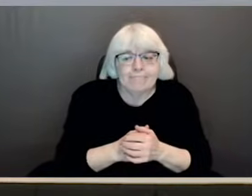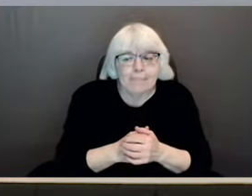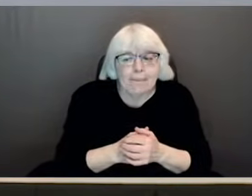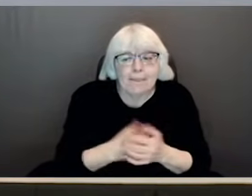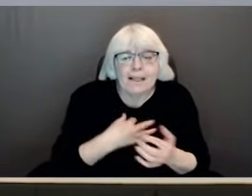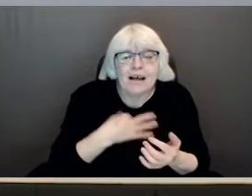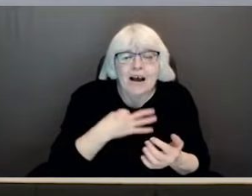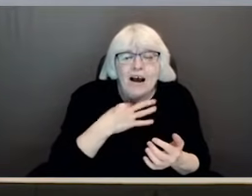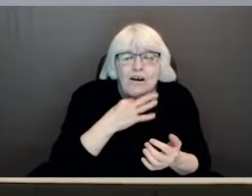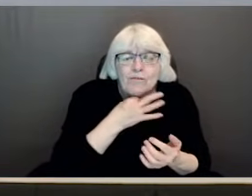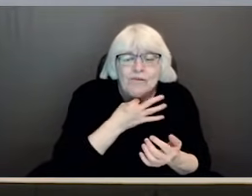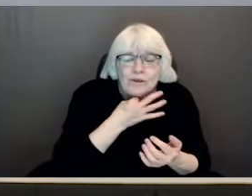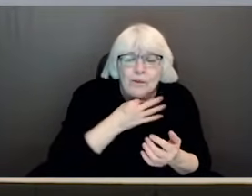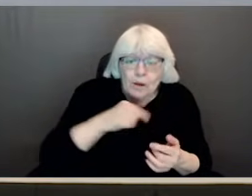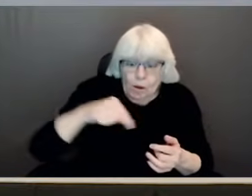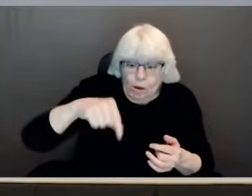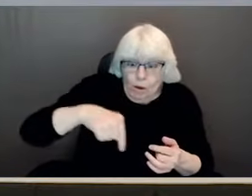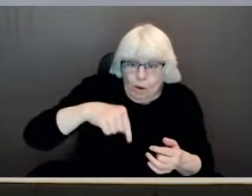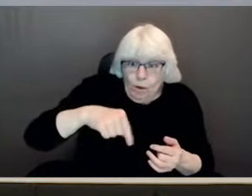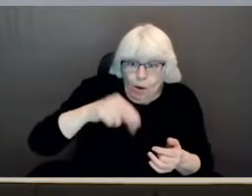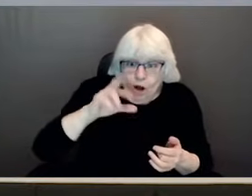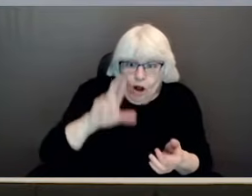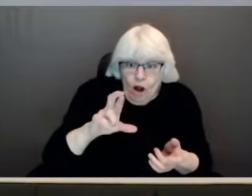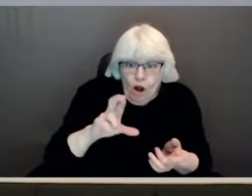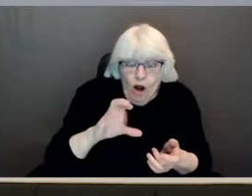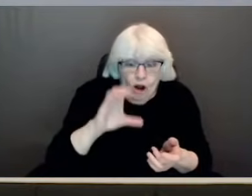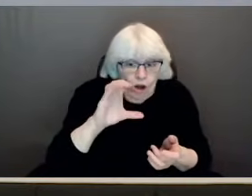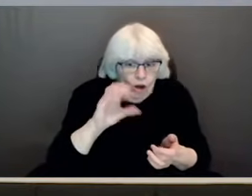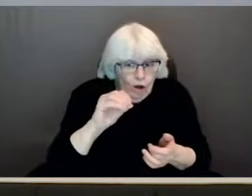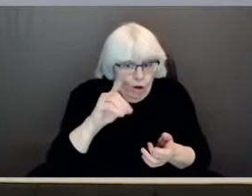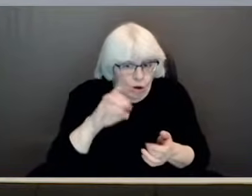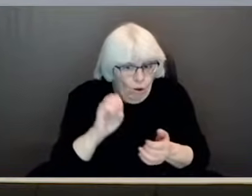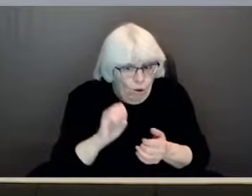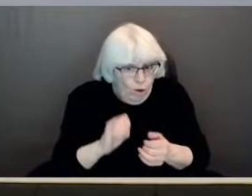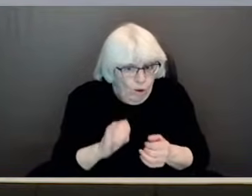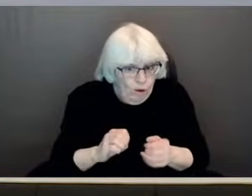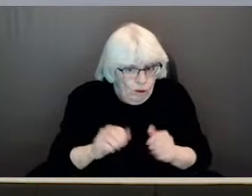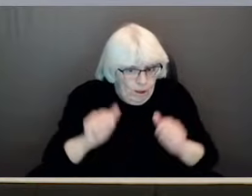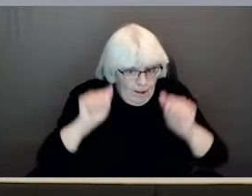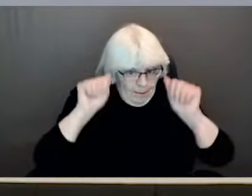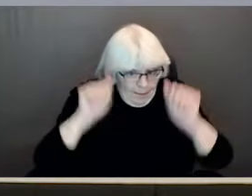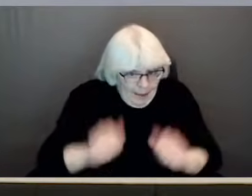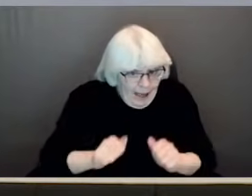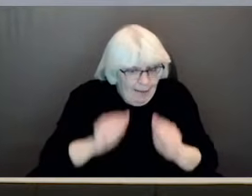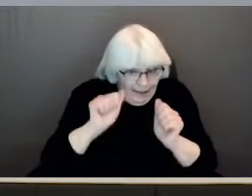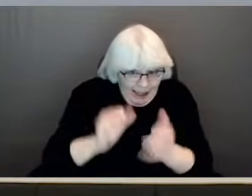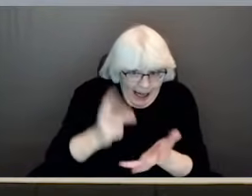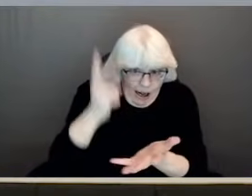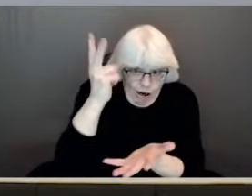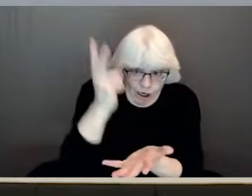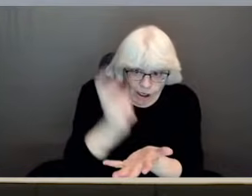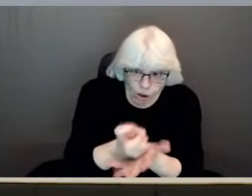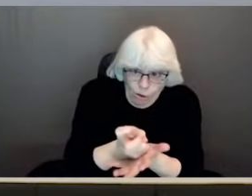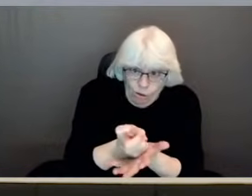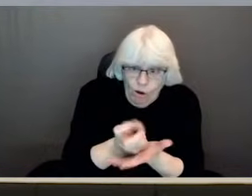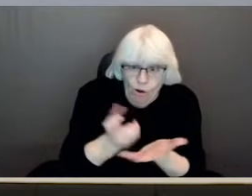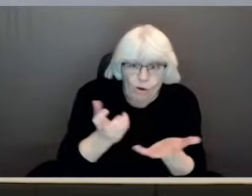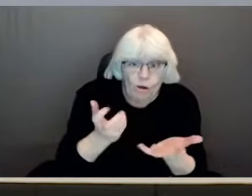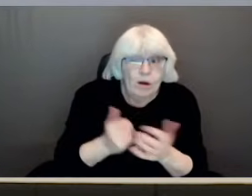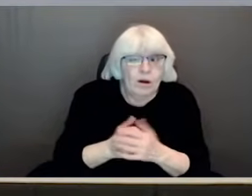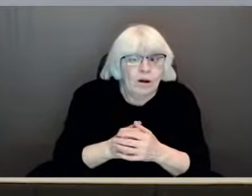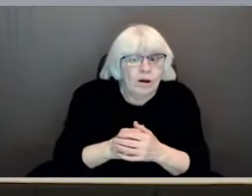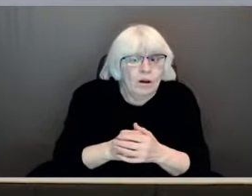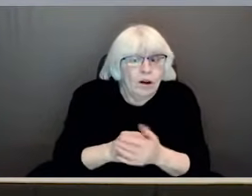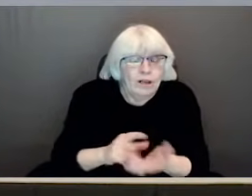can download those now and then print them up or save them on your phone. When will businesses be equipped with the scanners? When will that whole thing roll out,